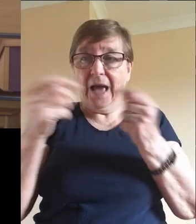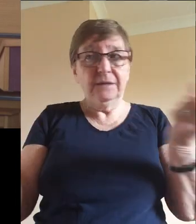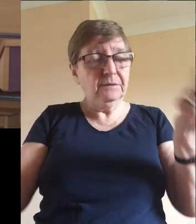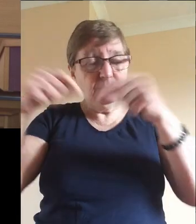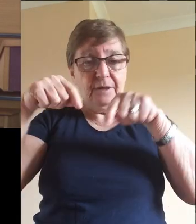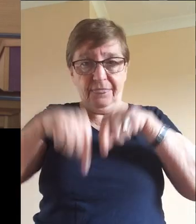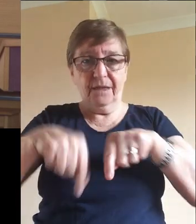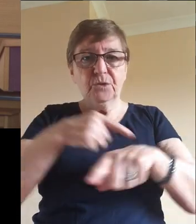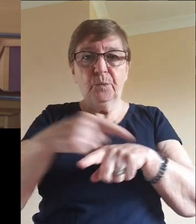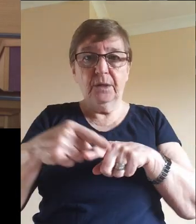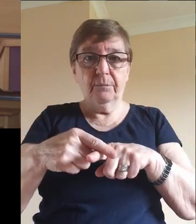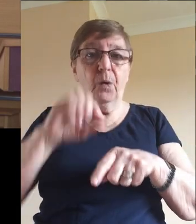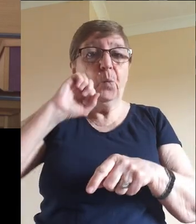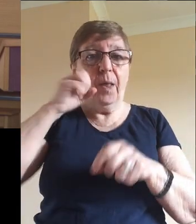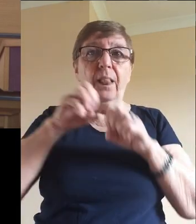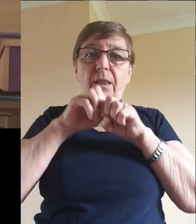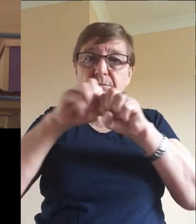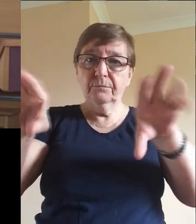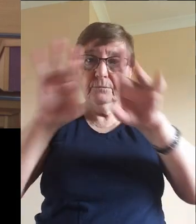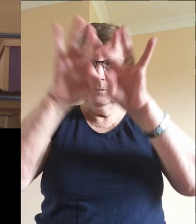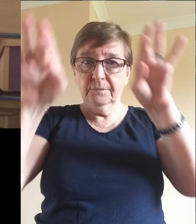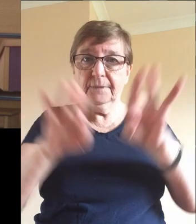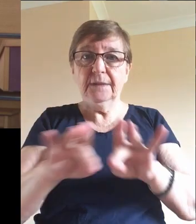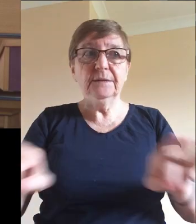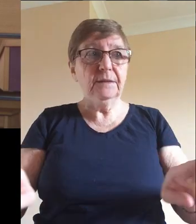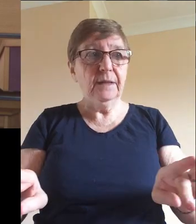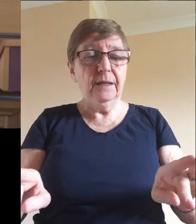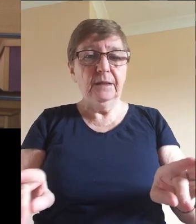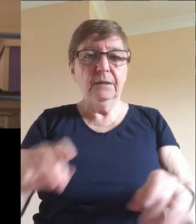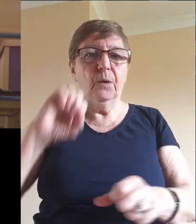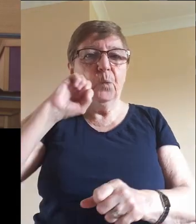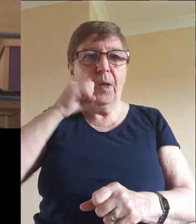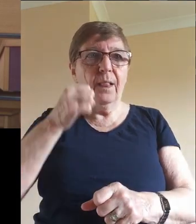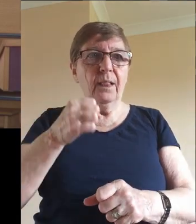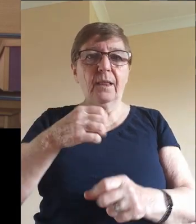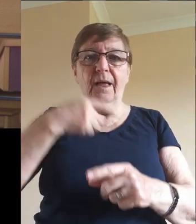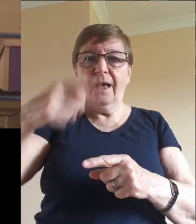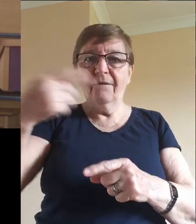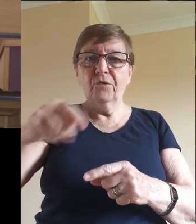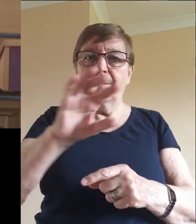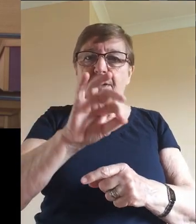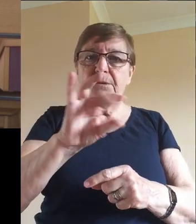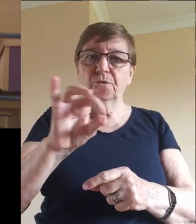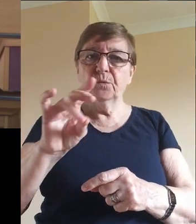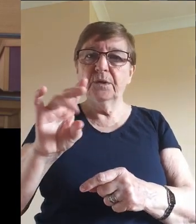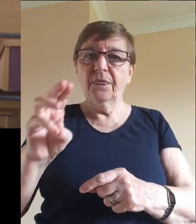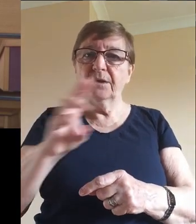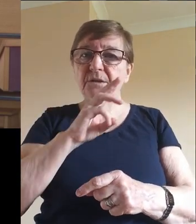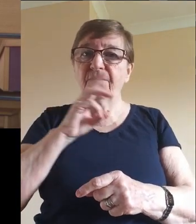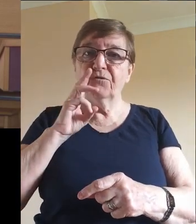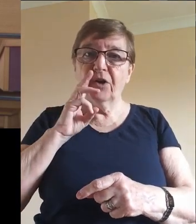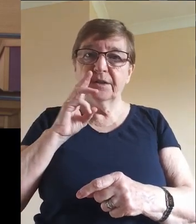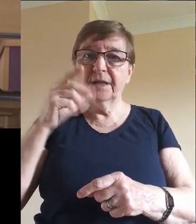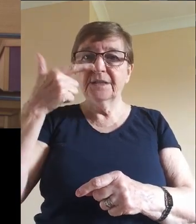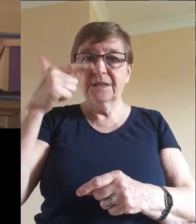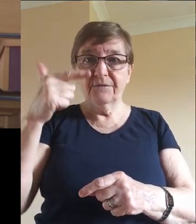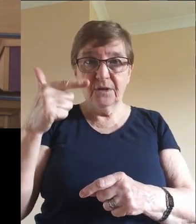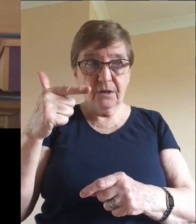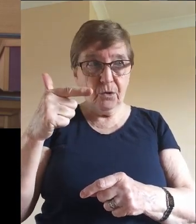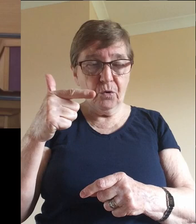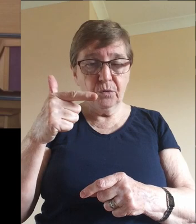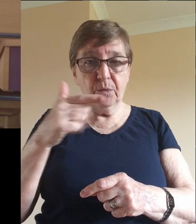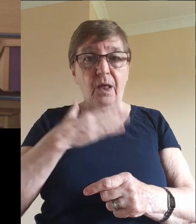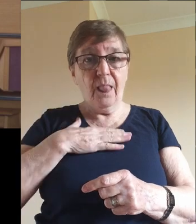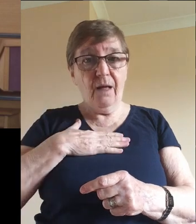services out on the internet, and they'll be available each night from 7 o'clock. So as many as wish to, as many as can, we'd love to have